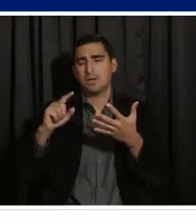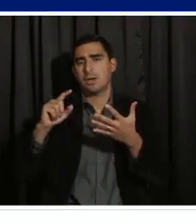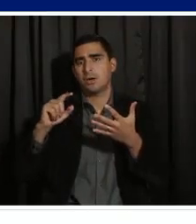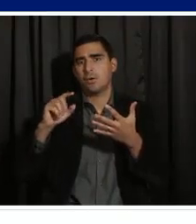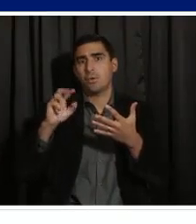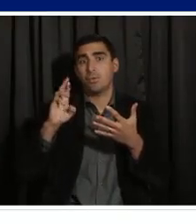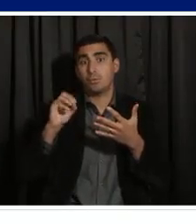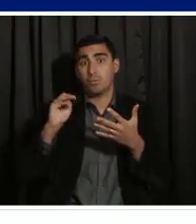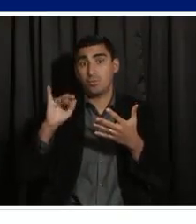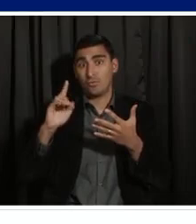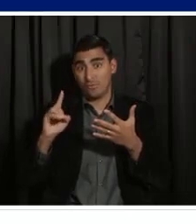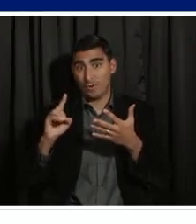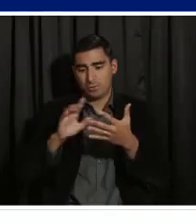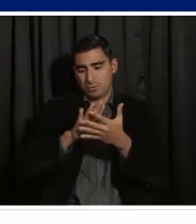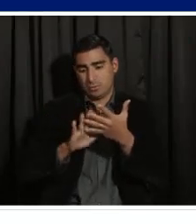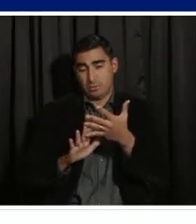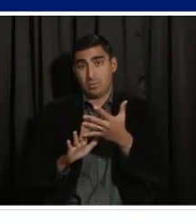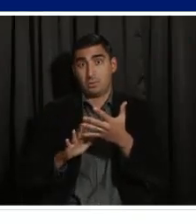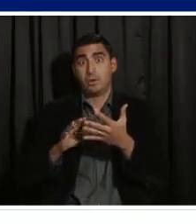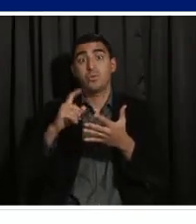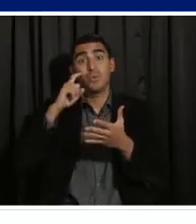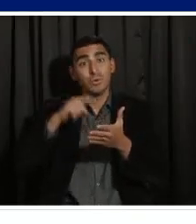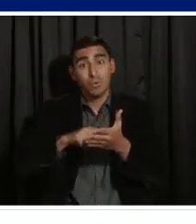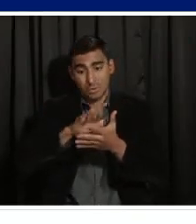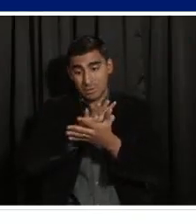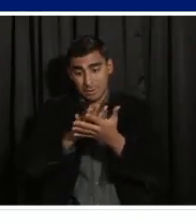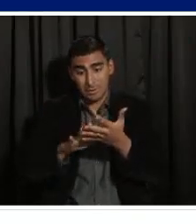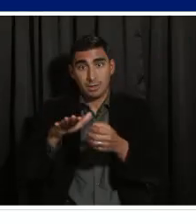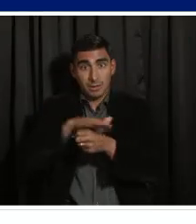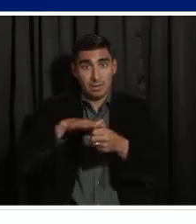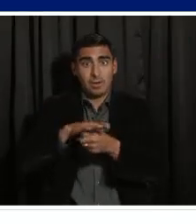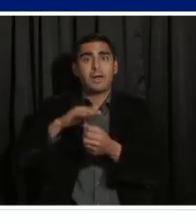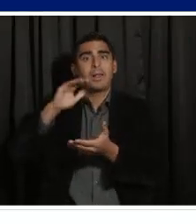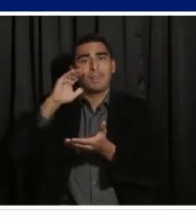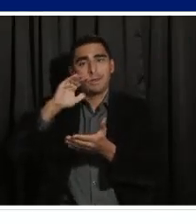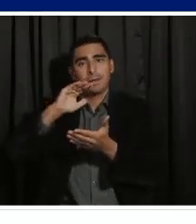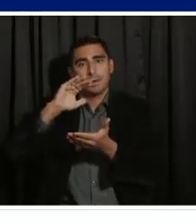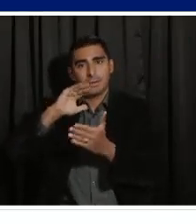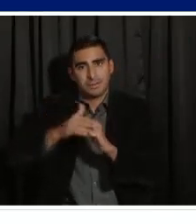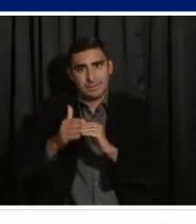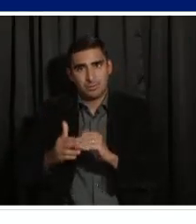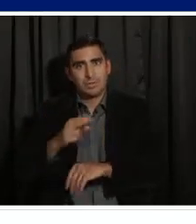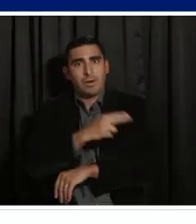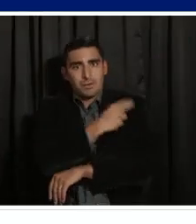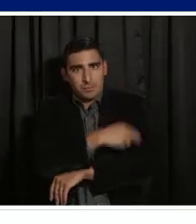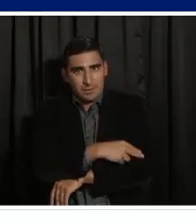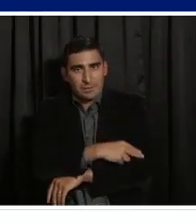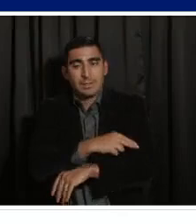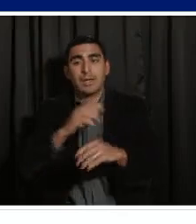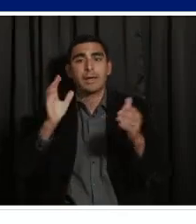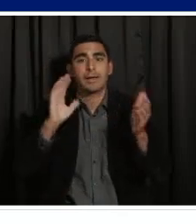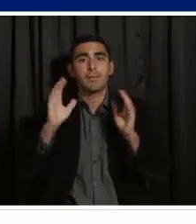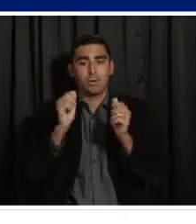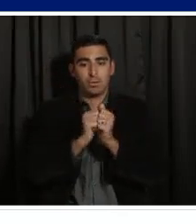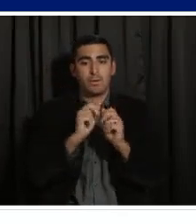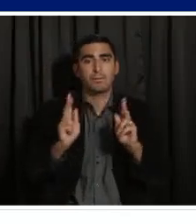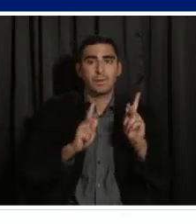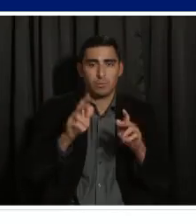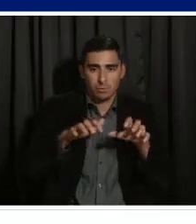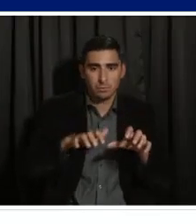that in general, we're seeing fewer hospitalizations in those regions compared to their population overall. overall, meaning that our hospitalizations